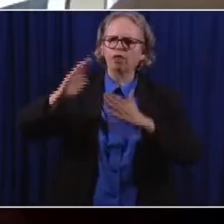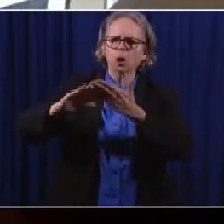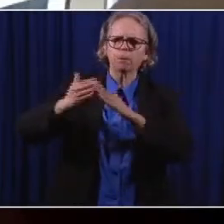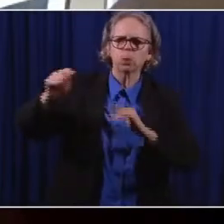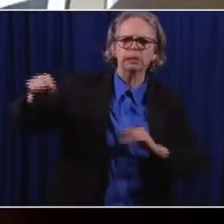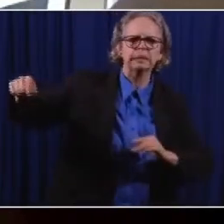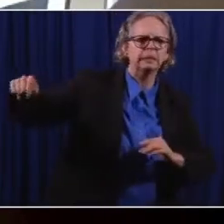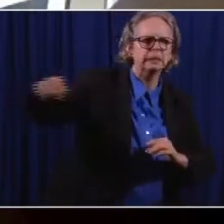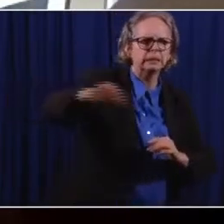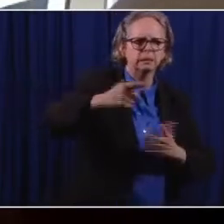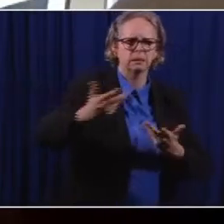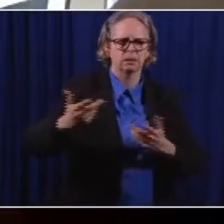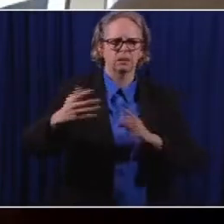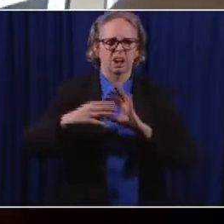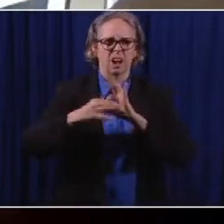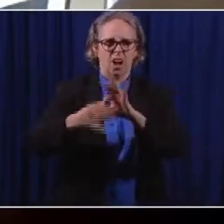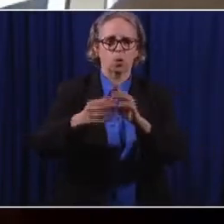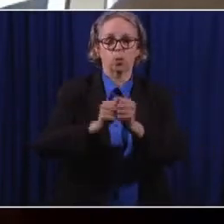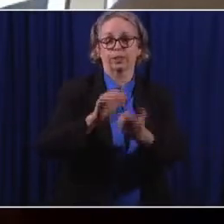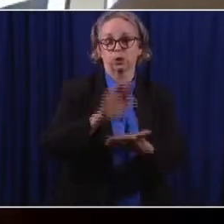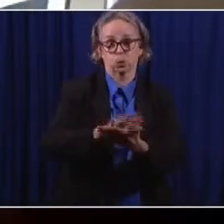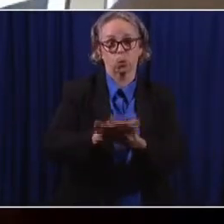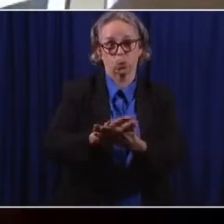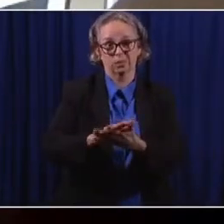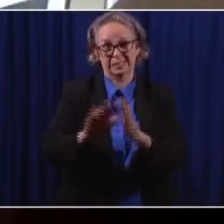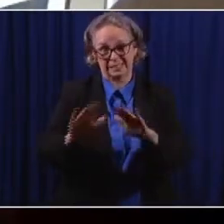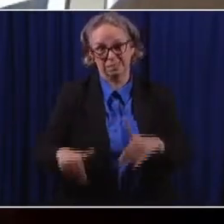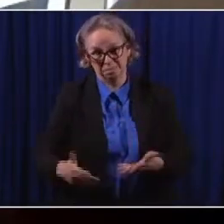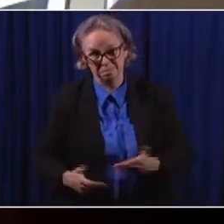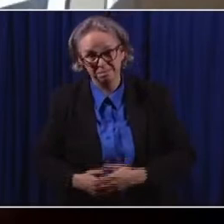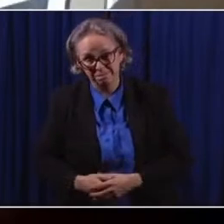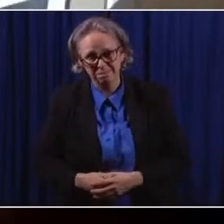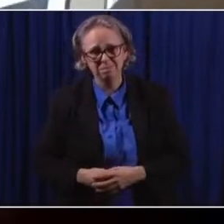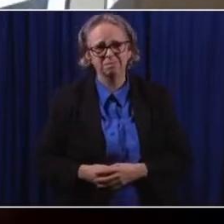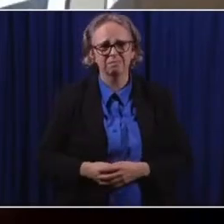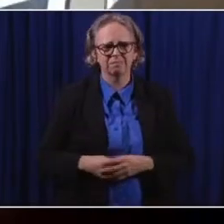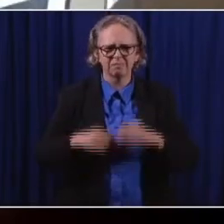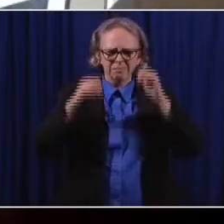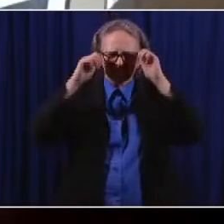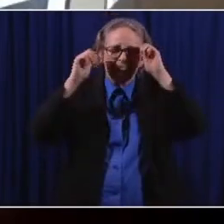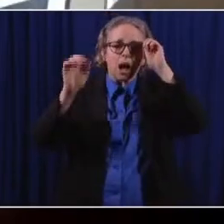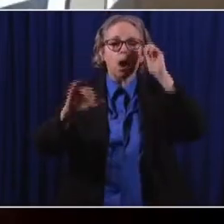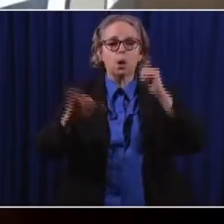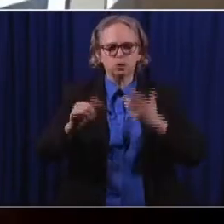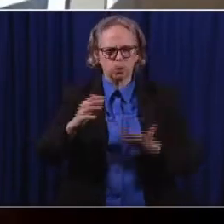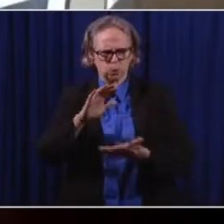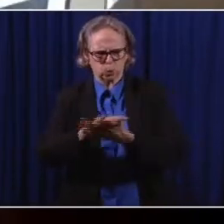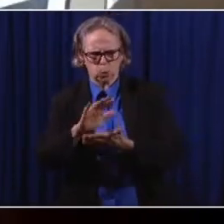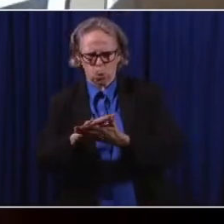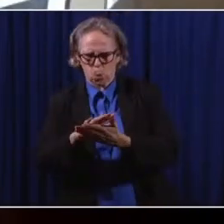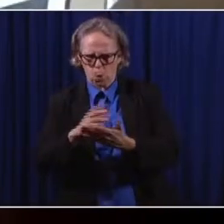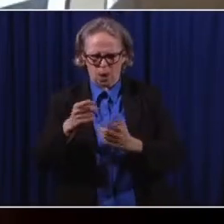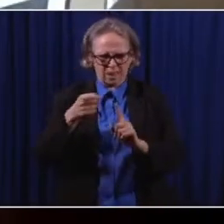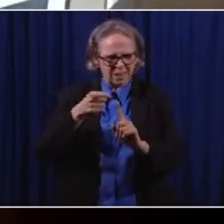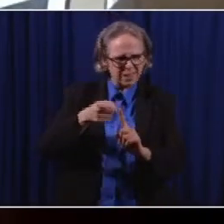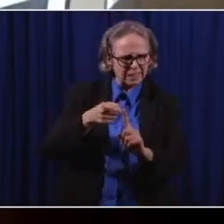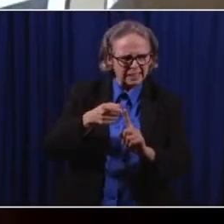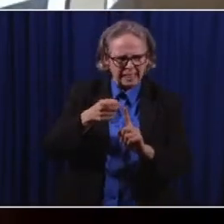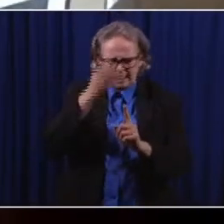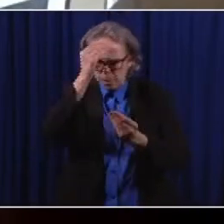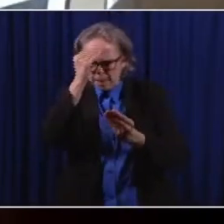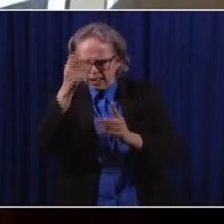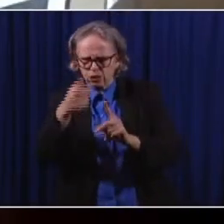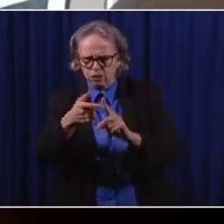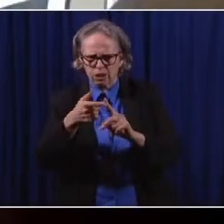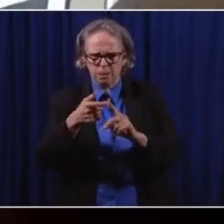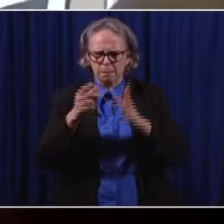schools. And then if and when we have data that's school specific, I know that families are really, really hungry for that kind of data. It reminds me of the data that